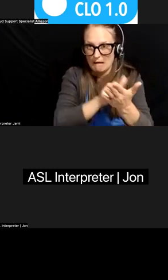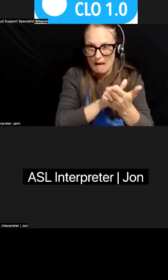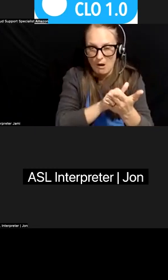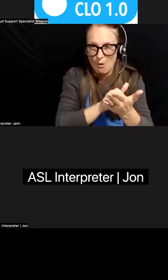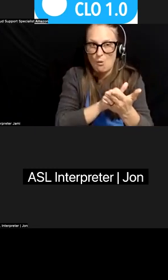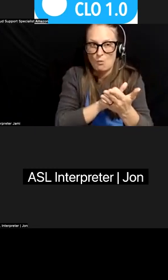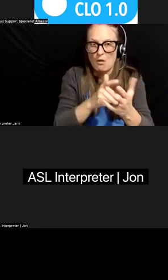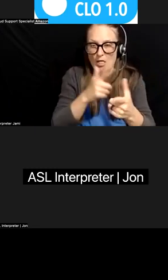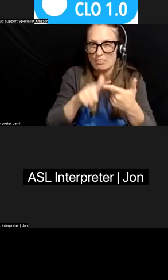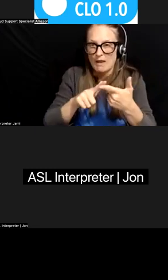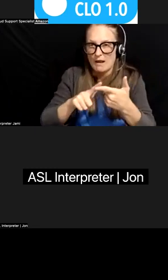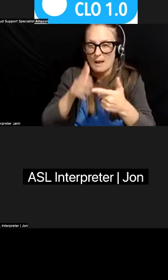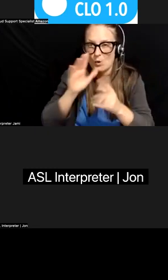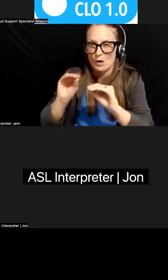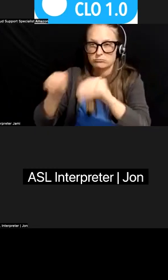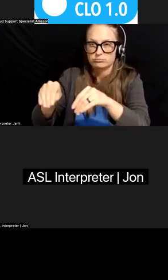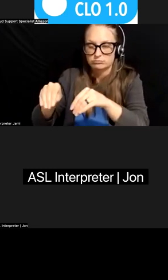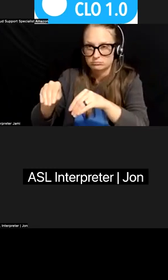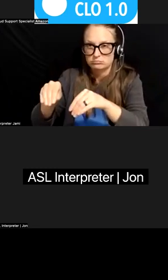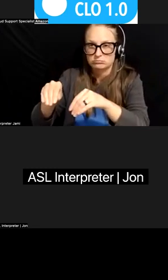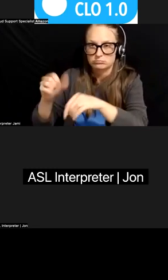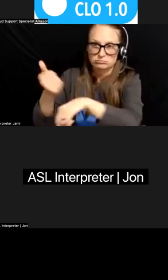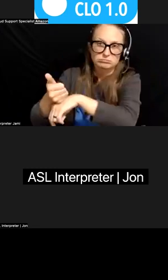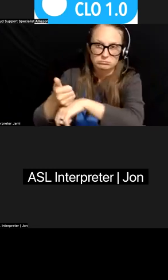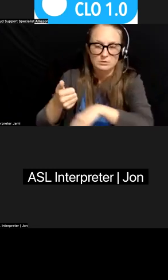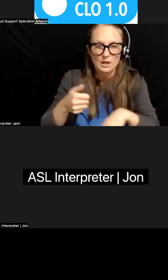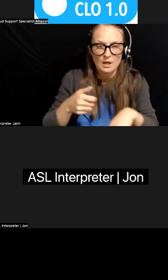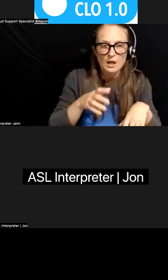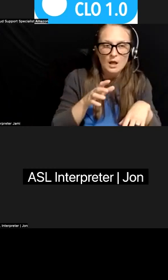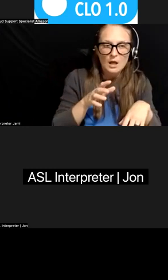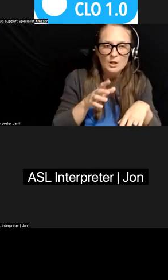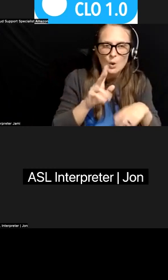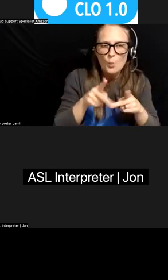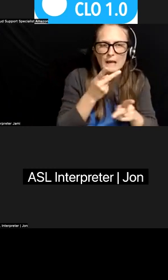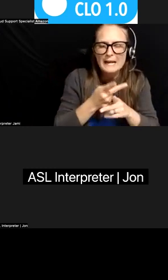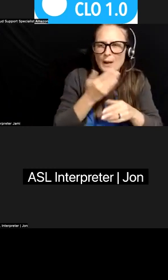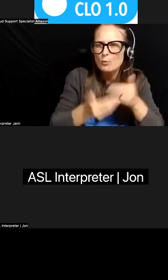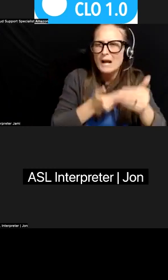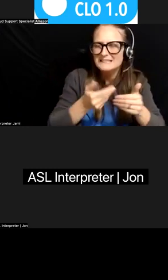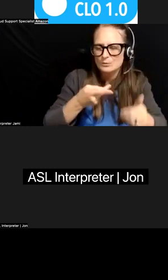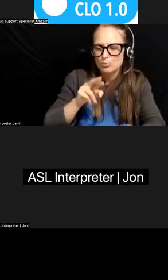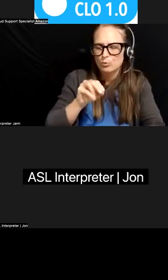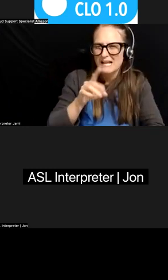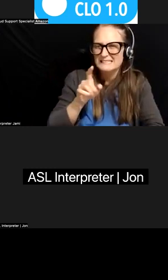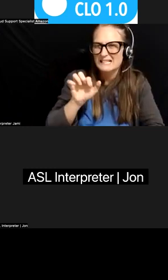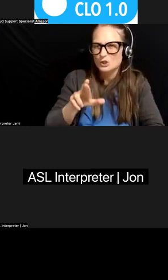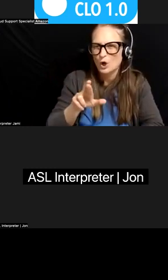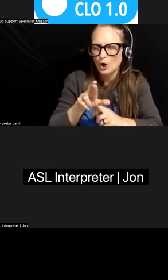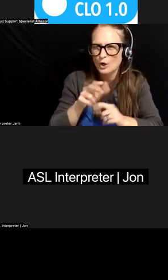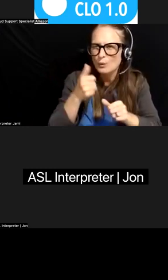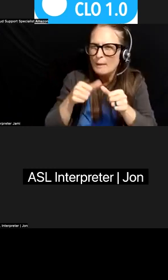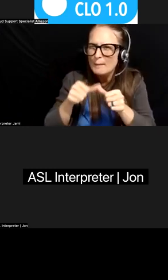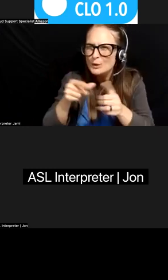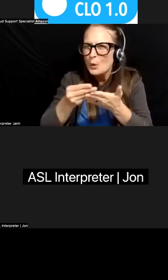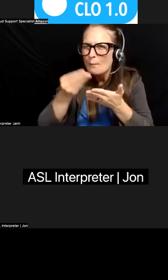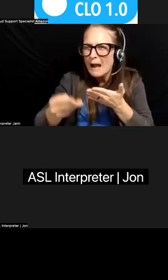I'm going to spin a Ubuntu. Now, it's asking me what kind of processor I want. remember like when you're buying a computer or laptop,